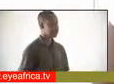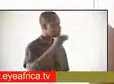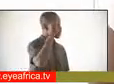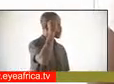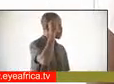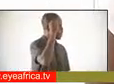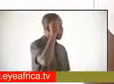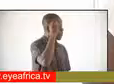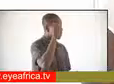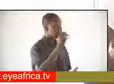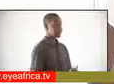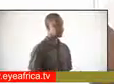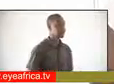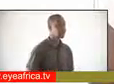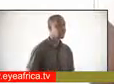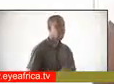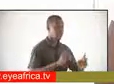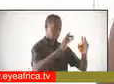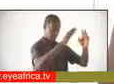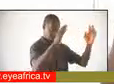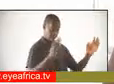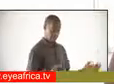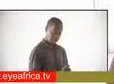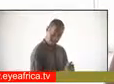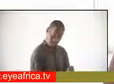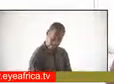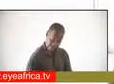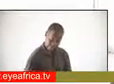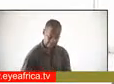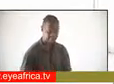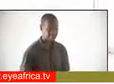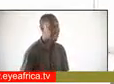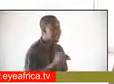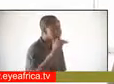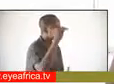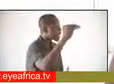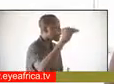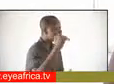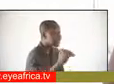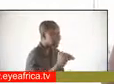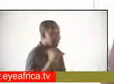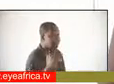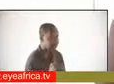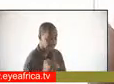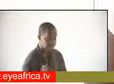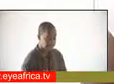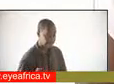remember, your body should be written in paragraphs.